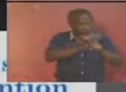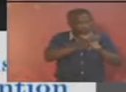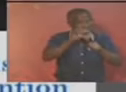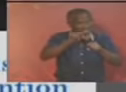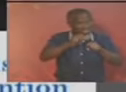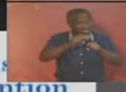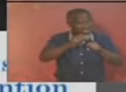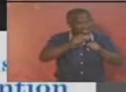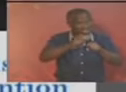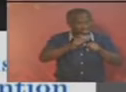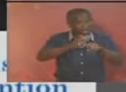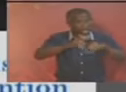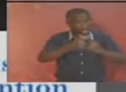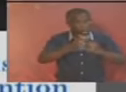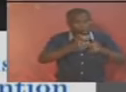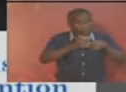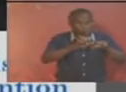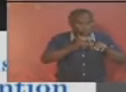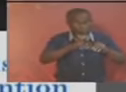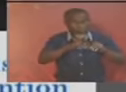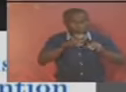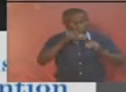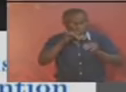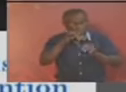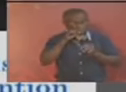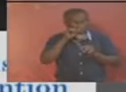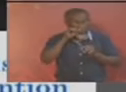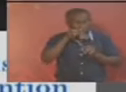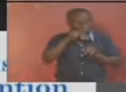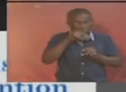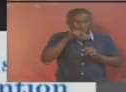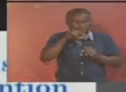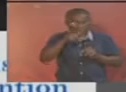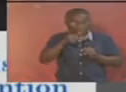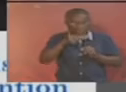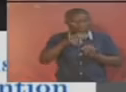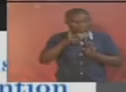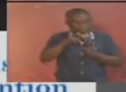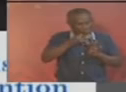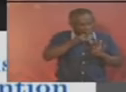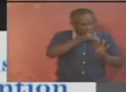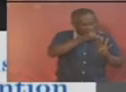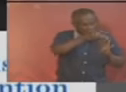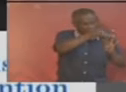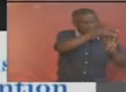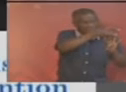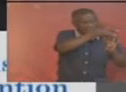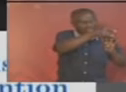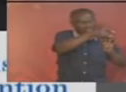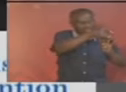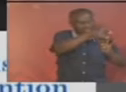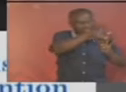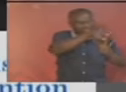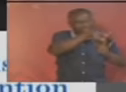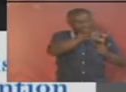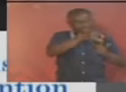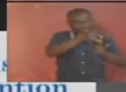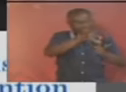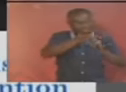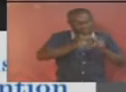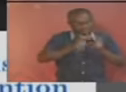respiratory droplets. So we need to take the measures, and Trinidad and Tobago has the 3